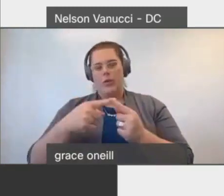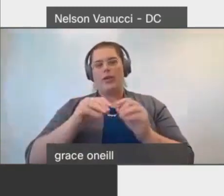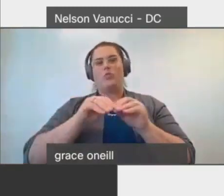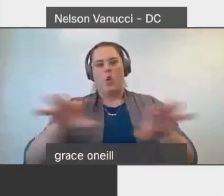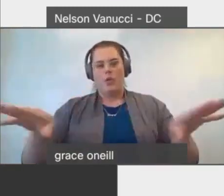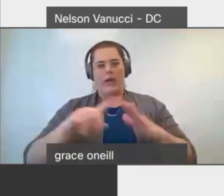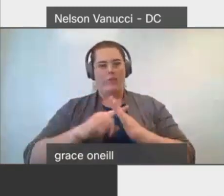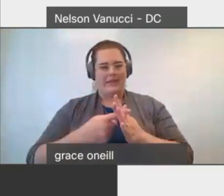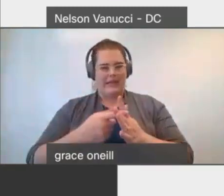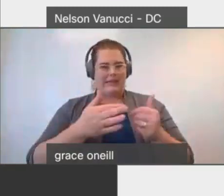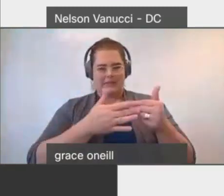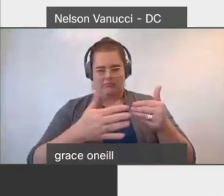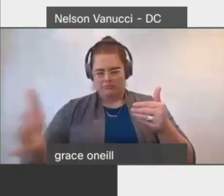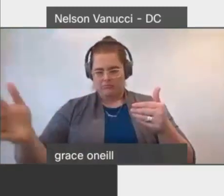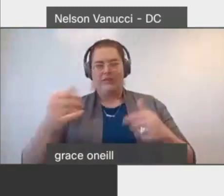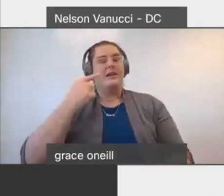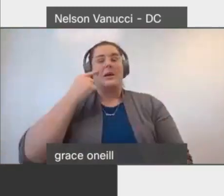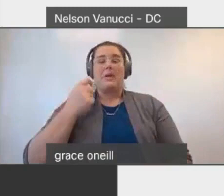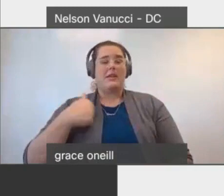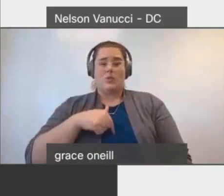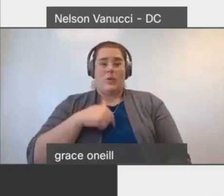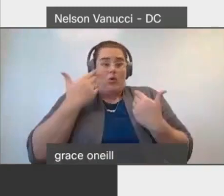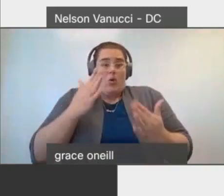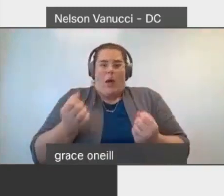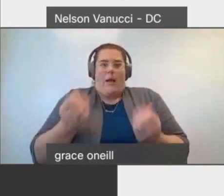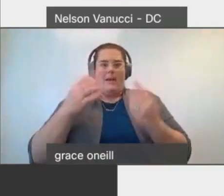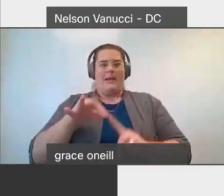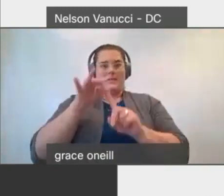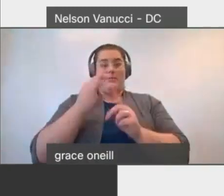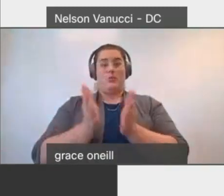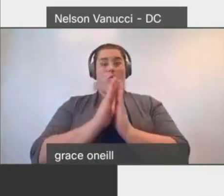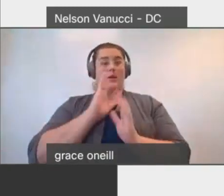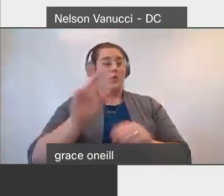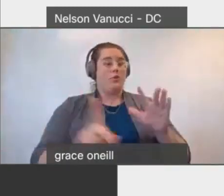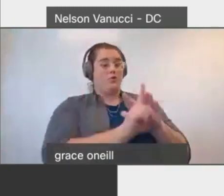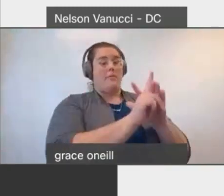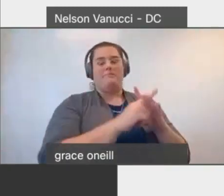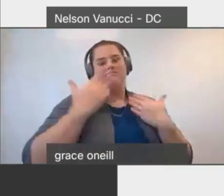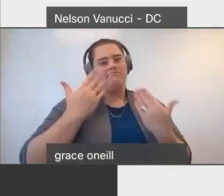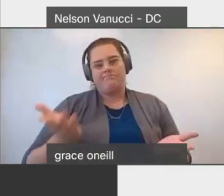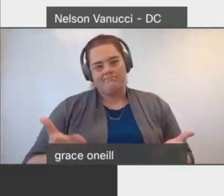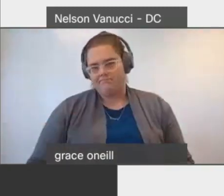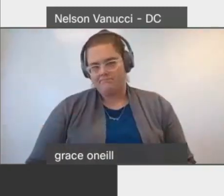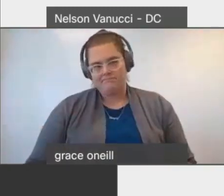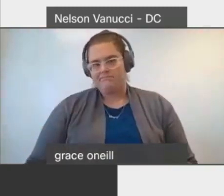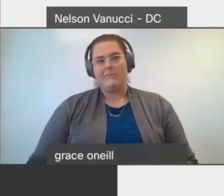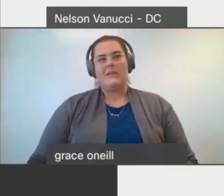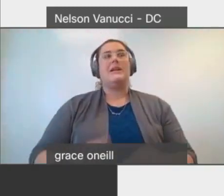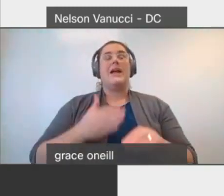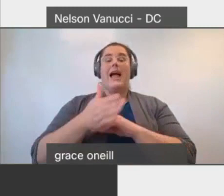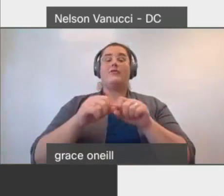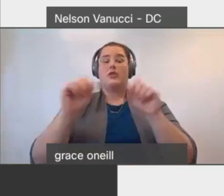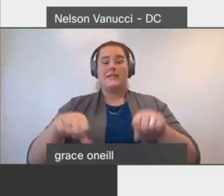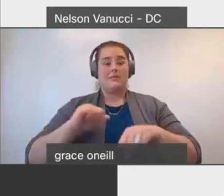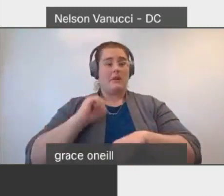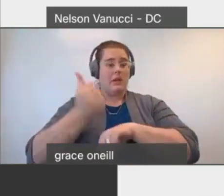don't know how many requests they will be receiving. And once the system is up and running and we know